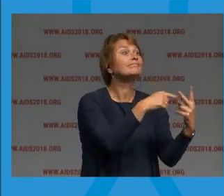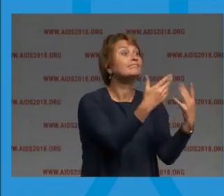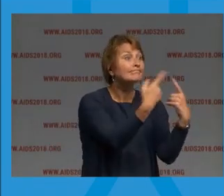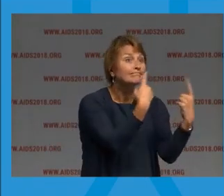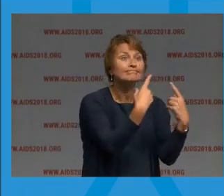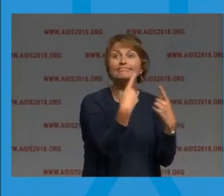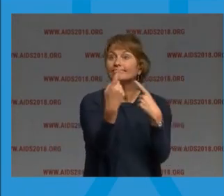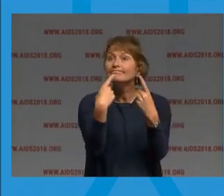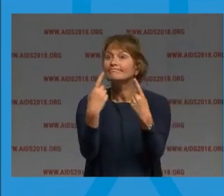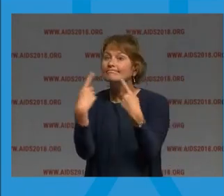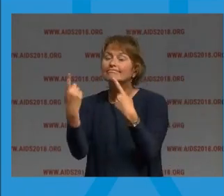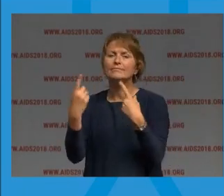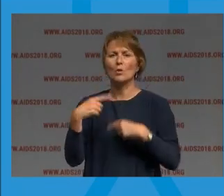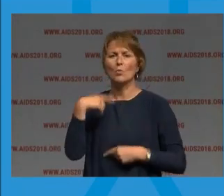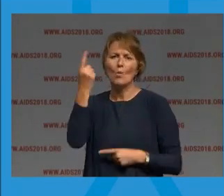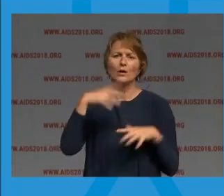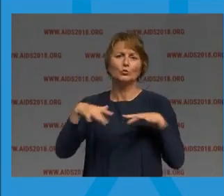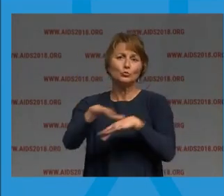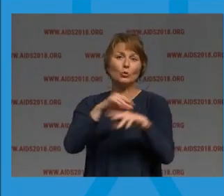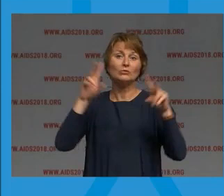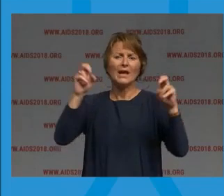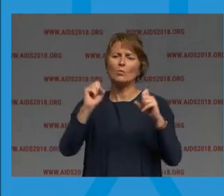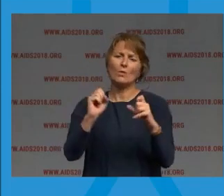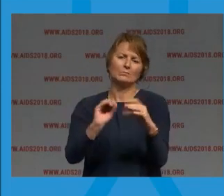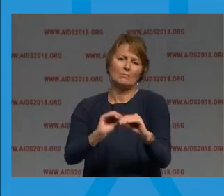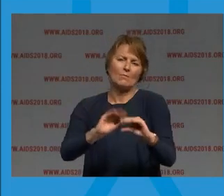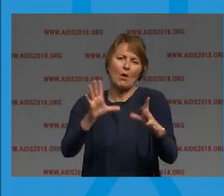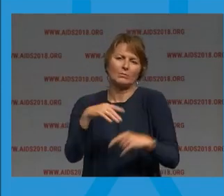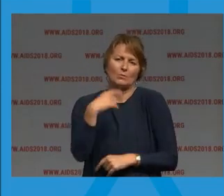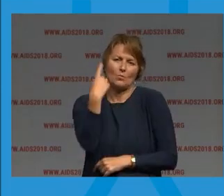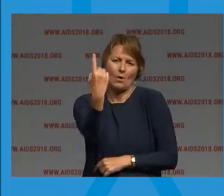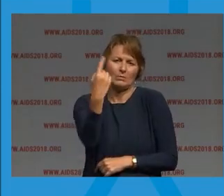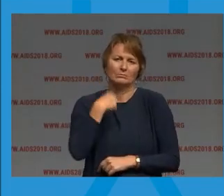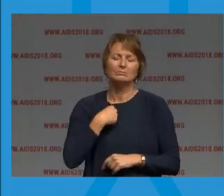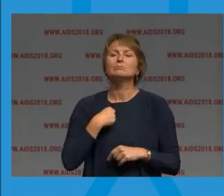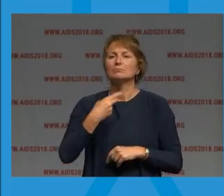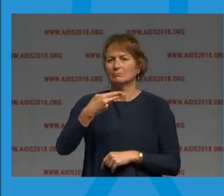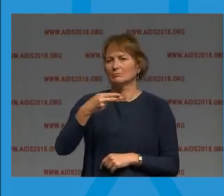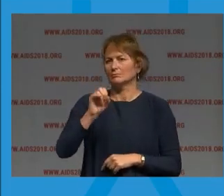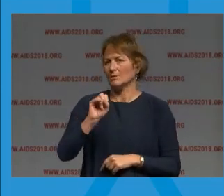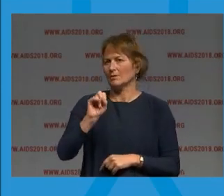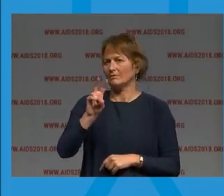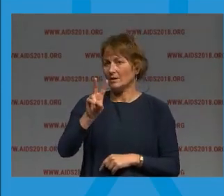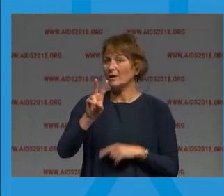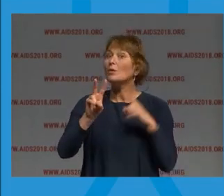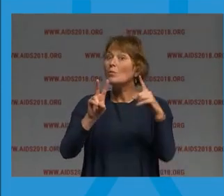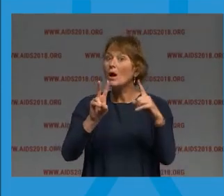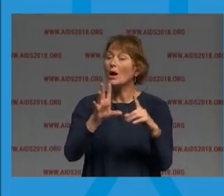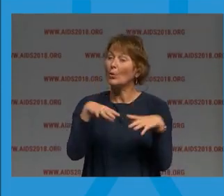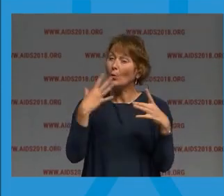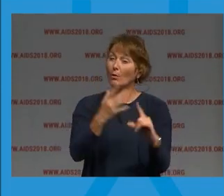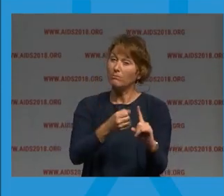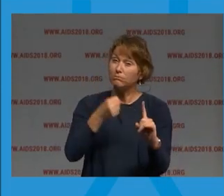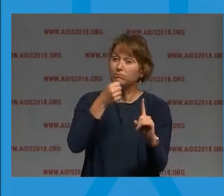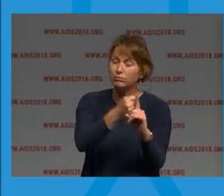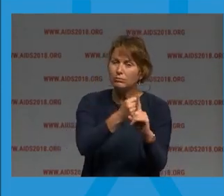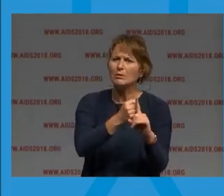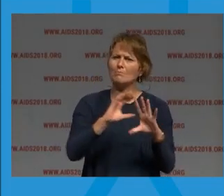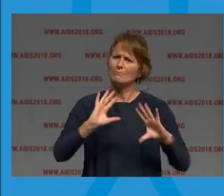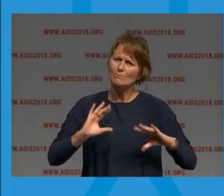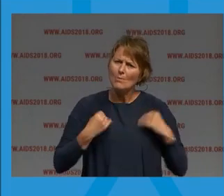the obvious, being HIV, particularly to the extent that it affects adolescent girls and young